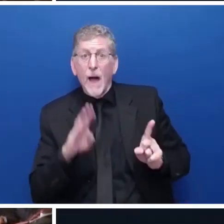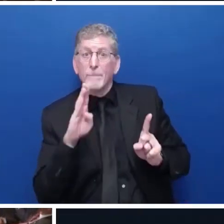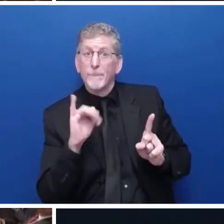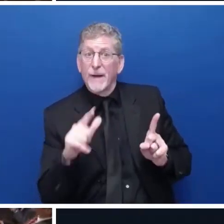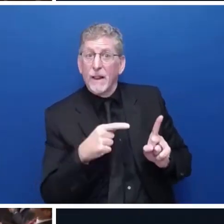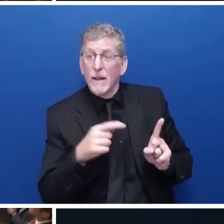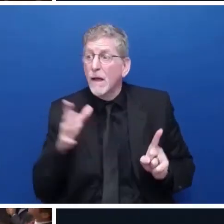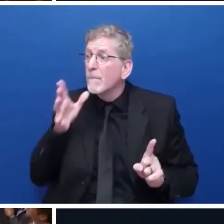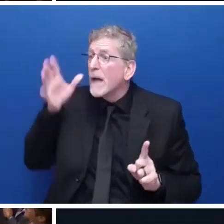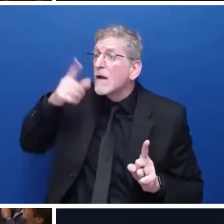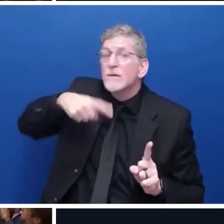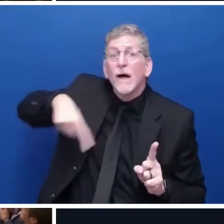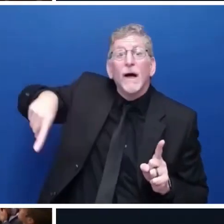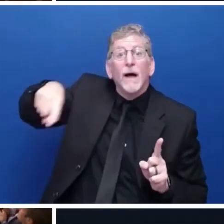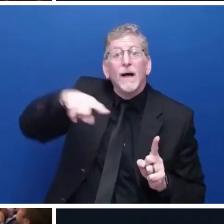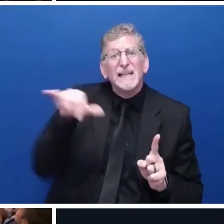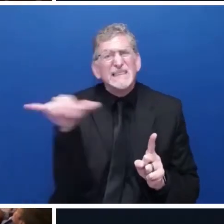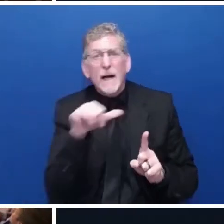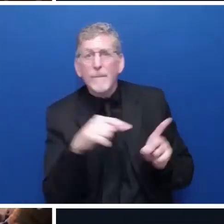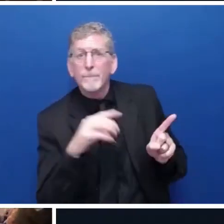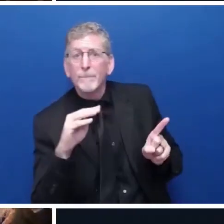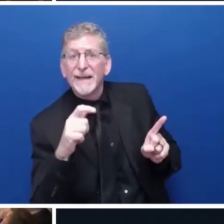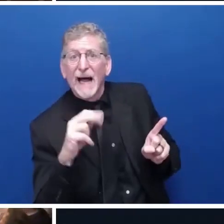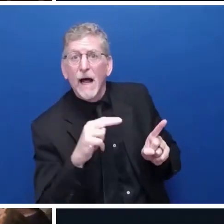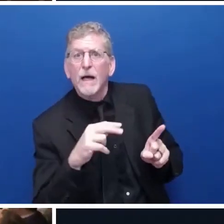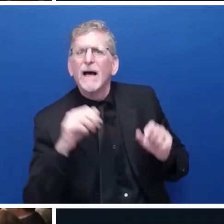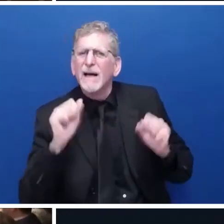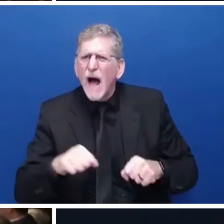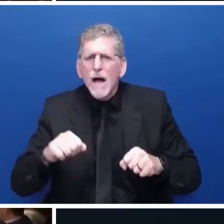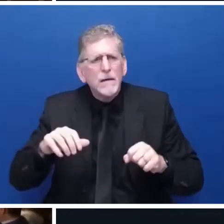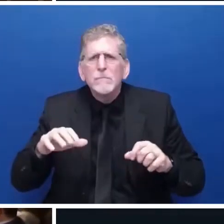brand new Trump accounts. And I didn't name it.